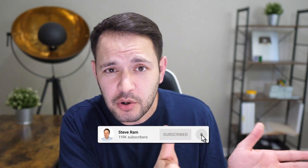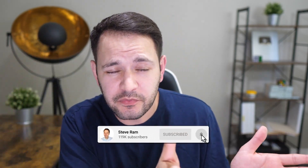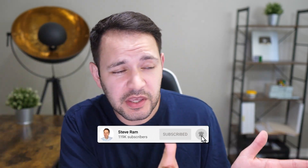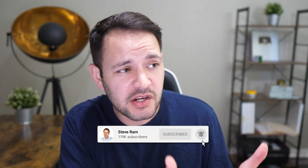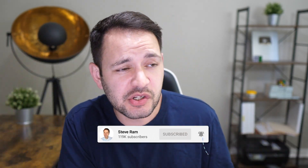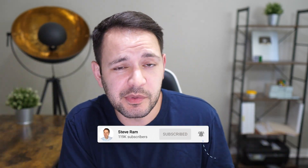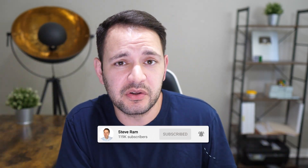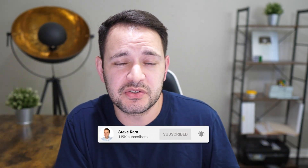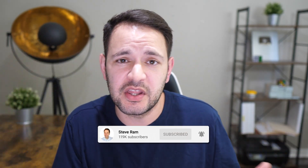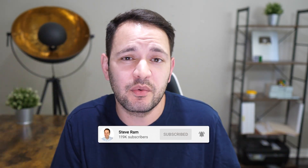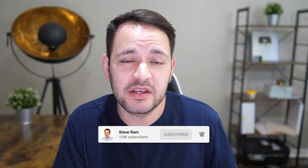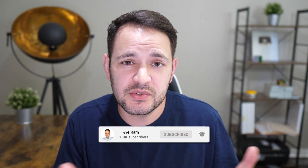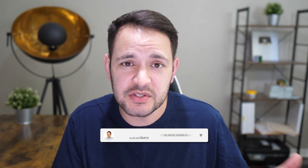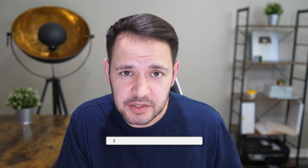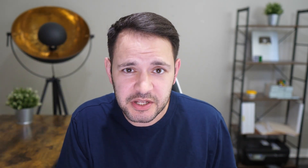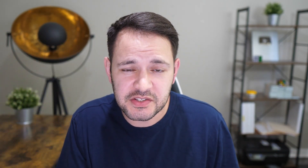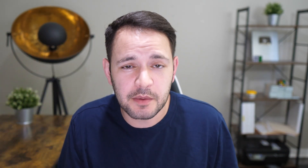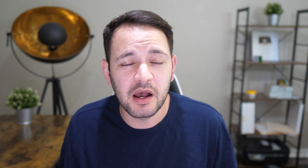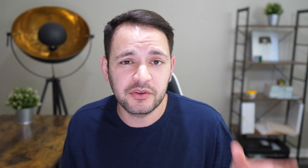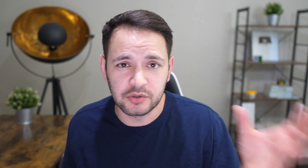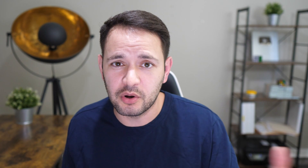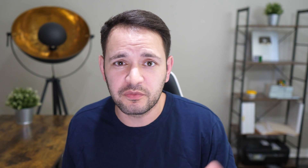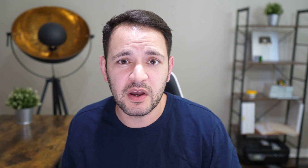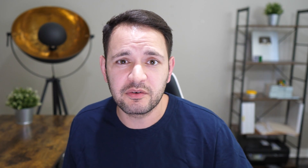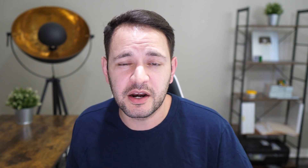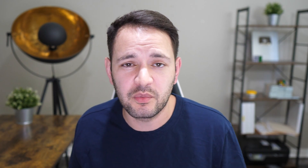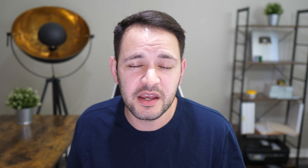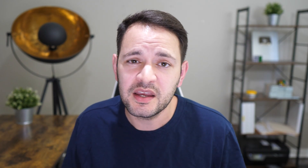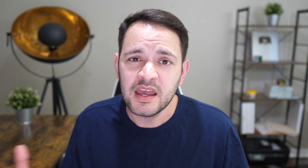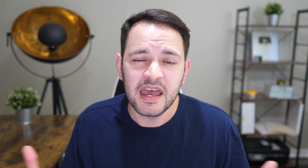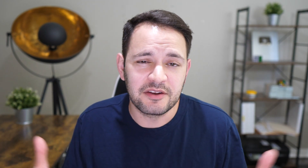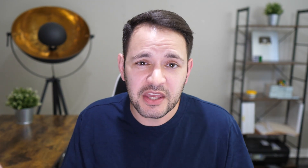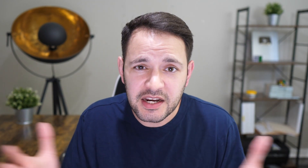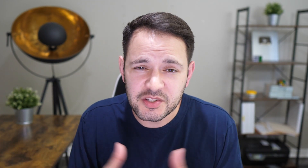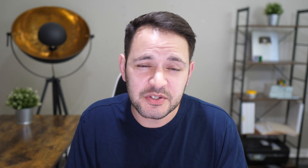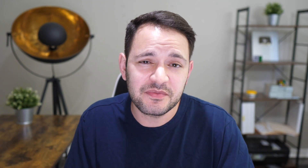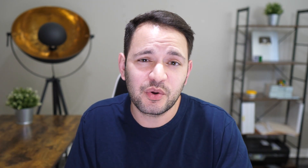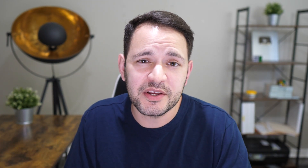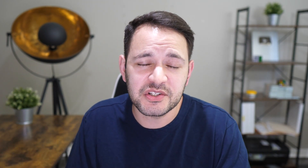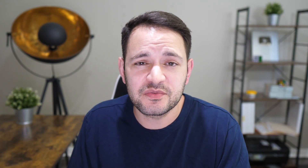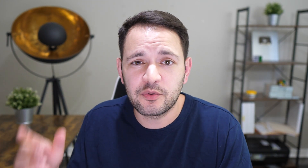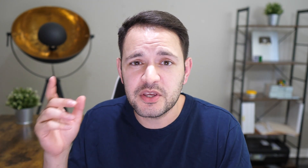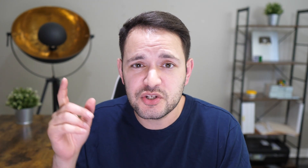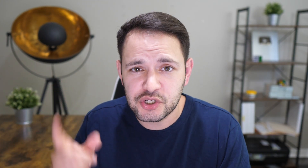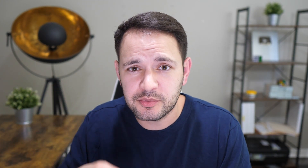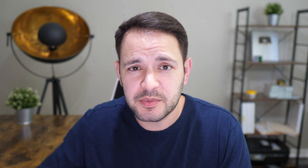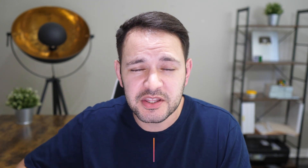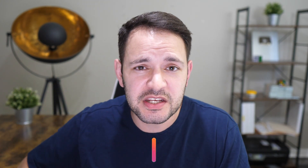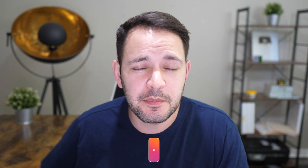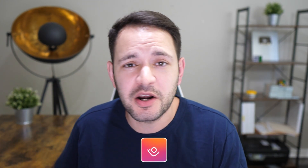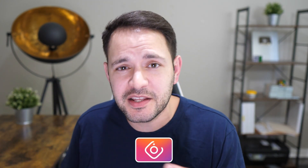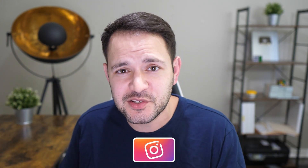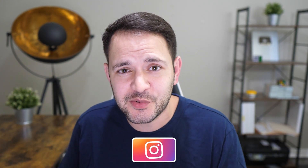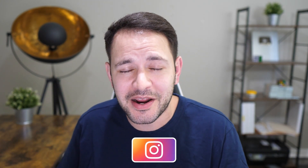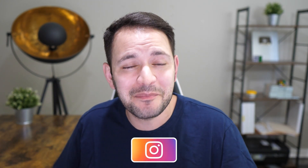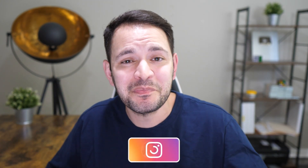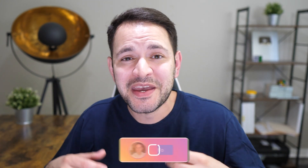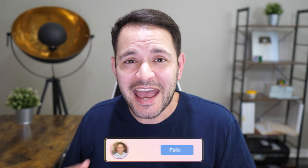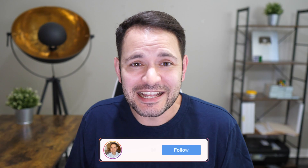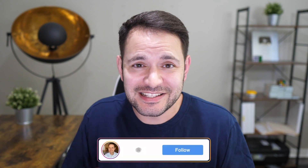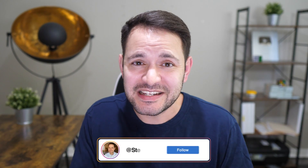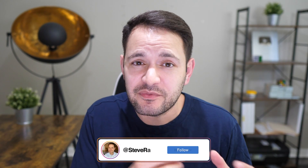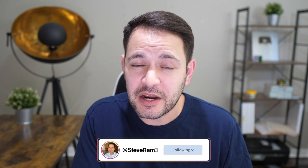turn on the notification bell. So that way, as soon as updates come out, you're notified right away. And if you got any specific questions for me, shoot them to me in the DM on